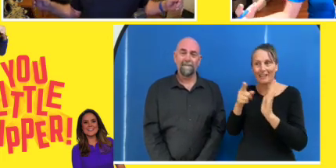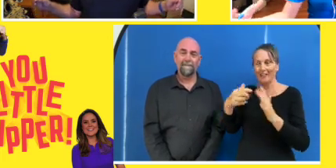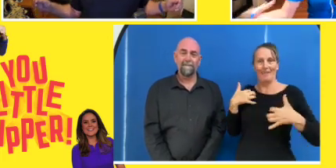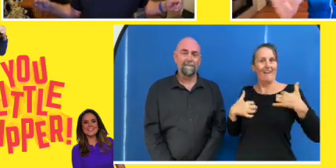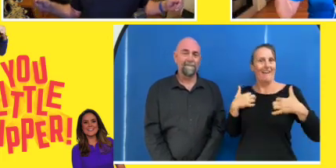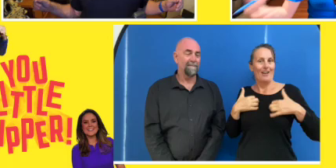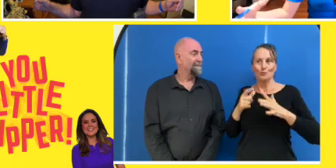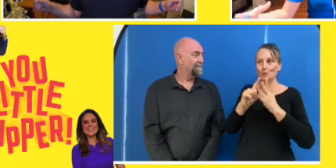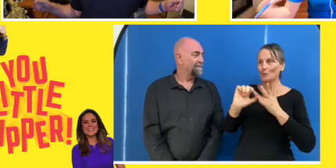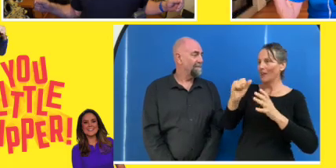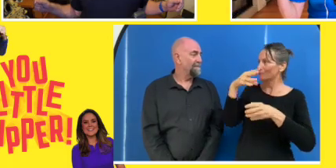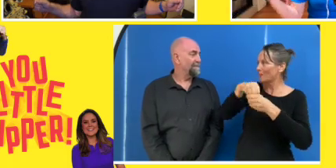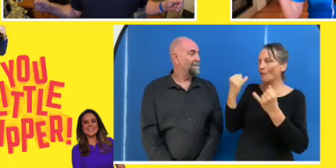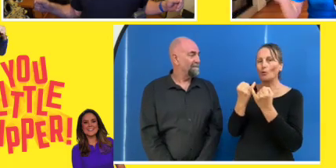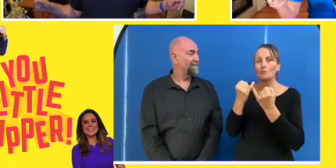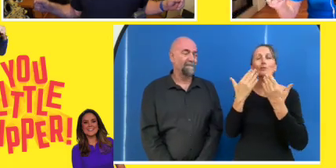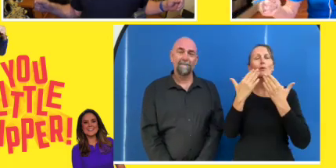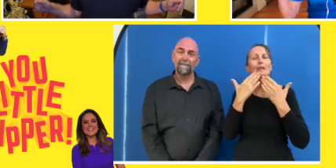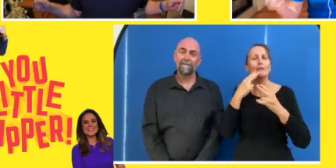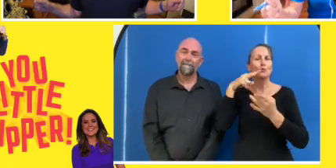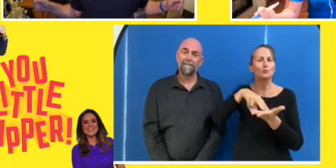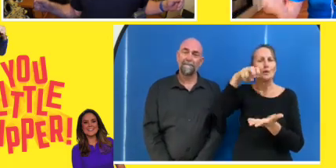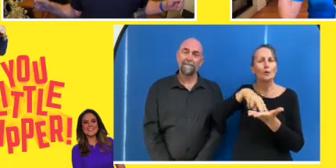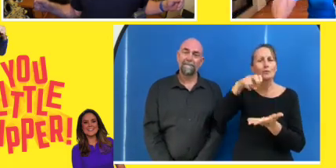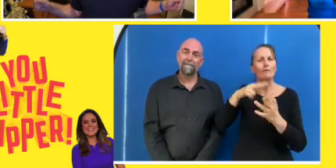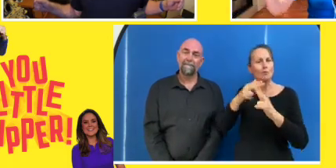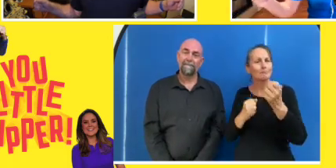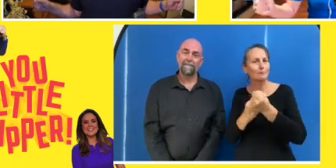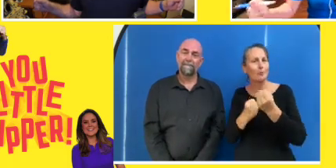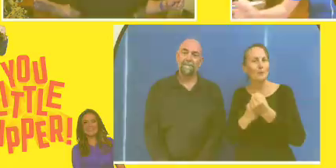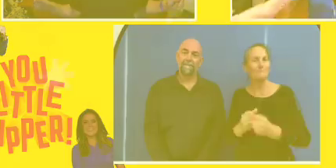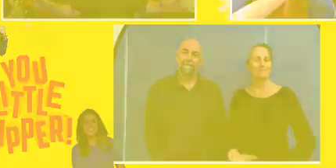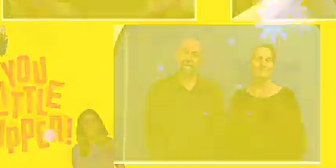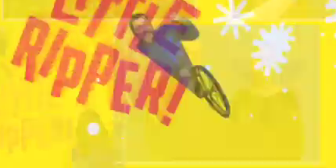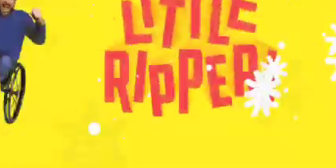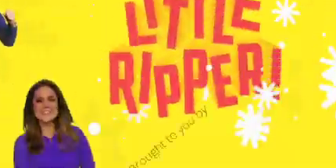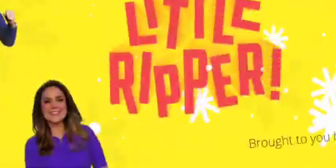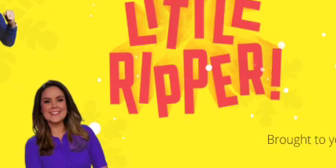and for themselves. And it's just so wonderful. So thank you so, so much to Toyota for the ongoing support.